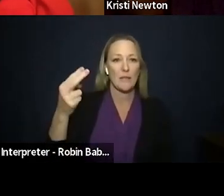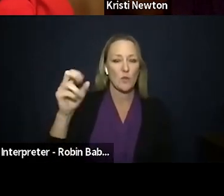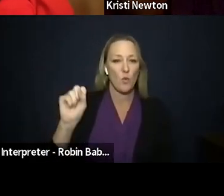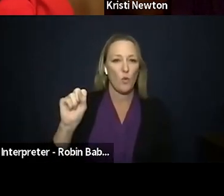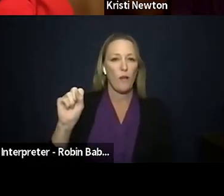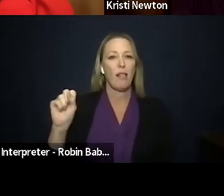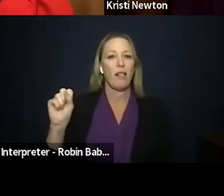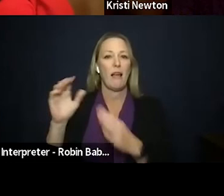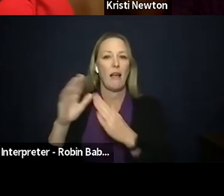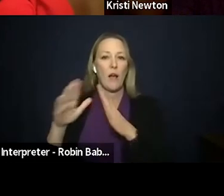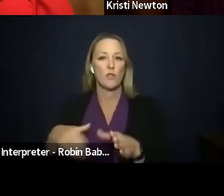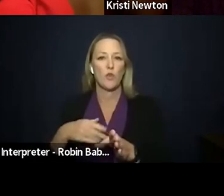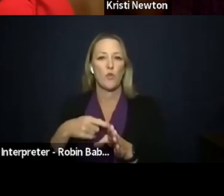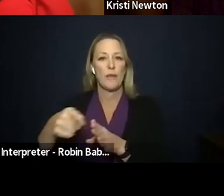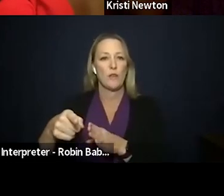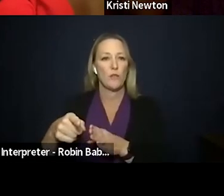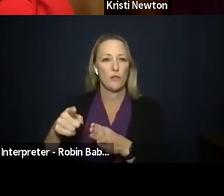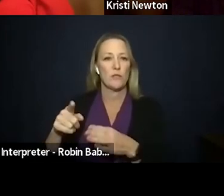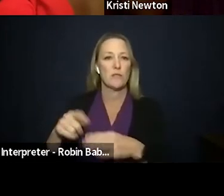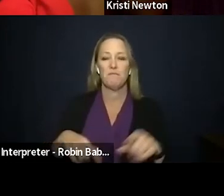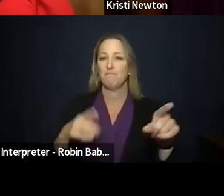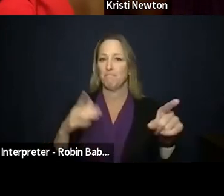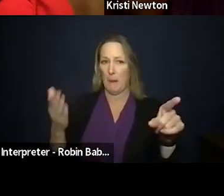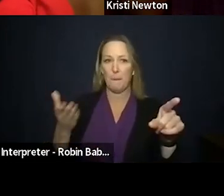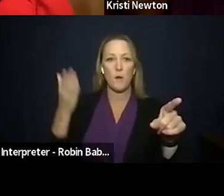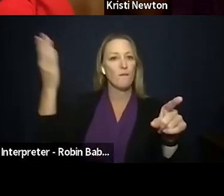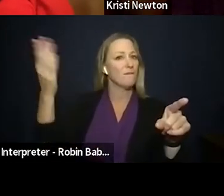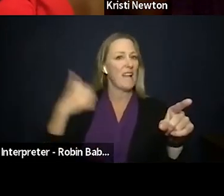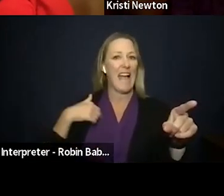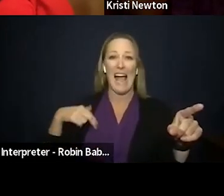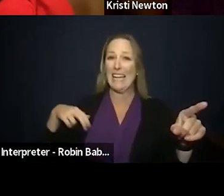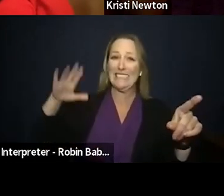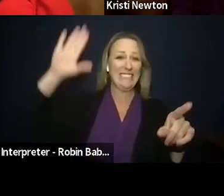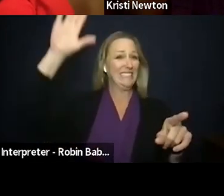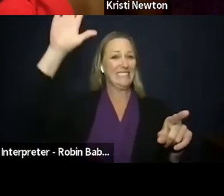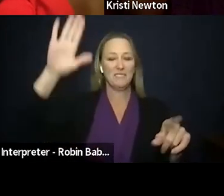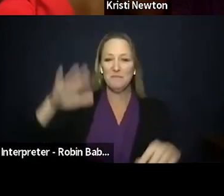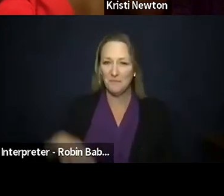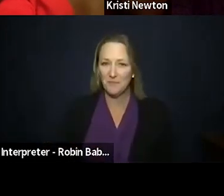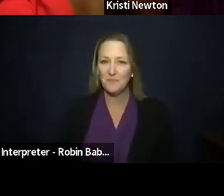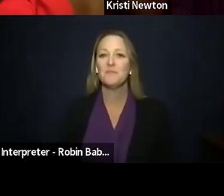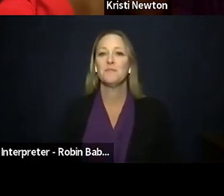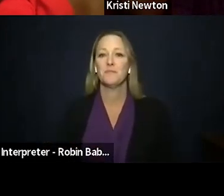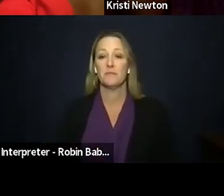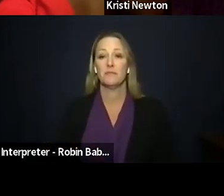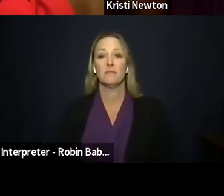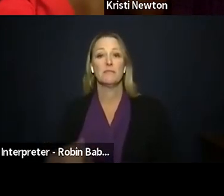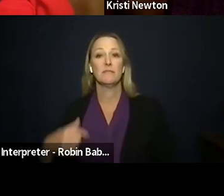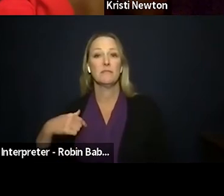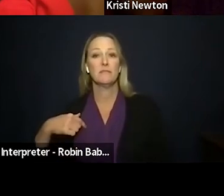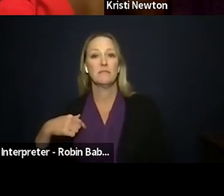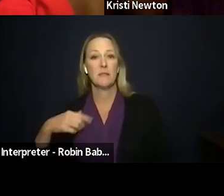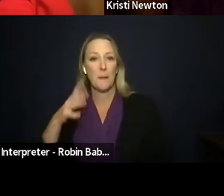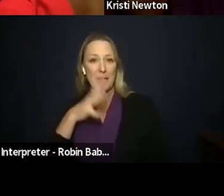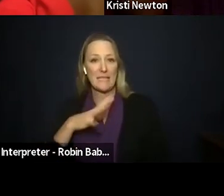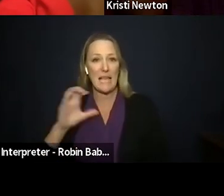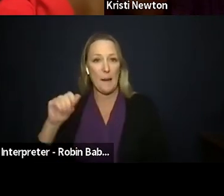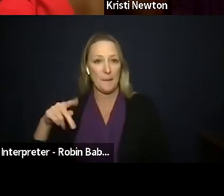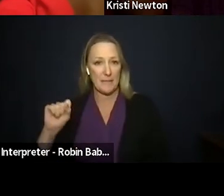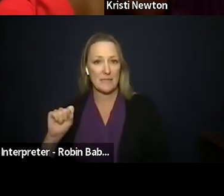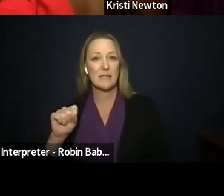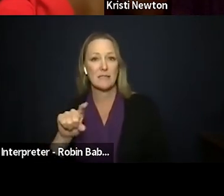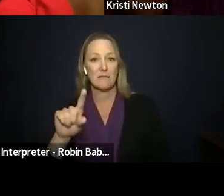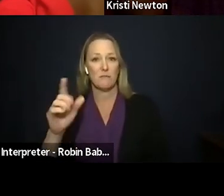academy capital project who moved i'm jumping in okay i miss caps i play